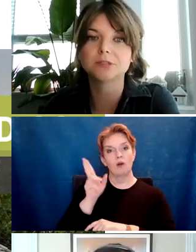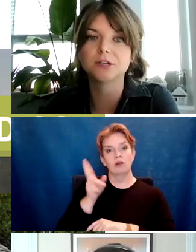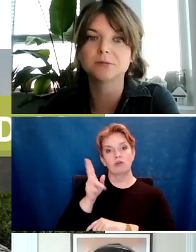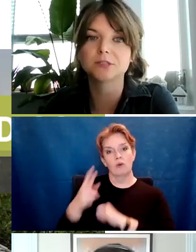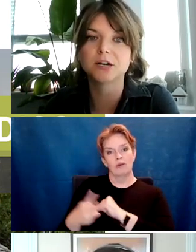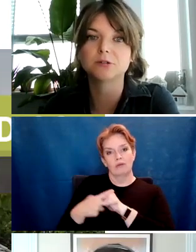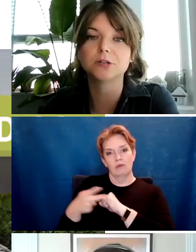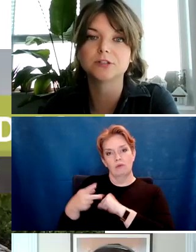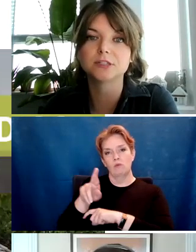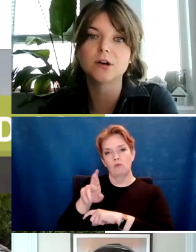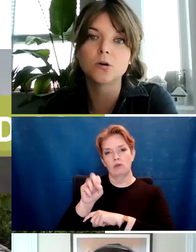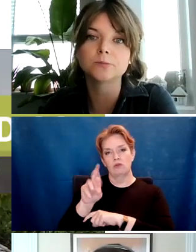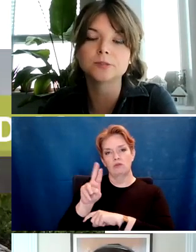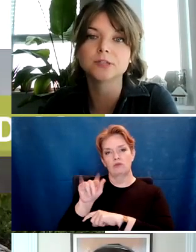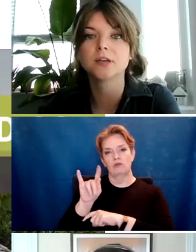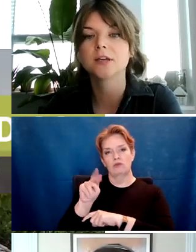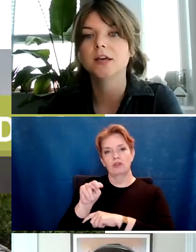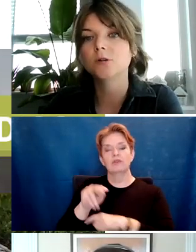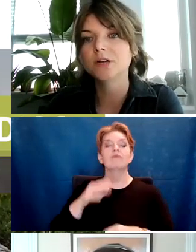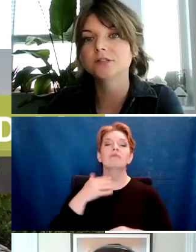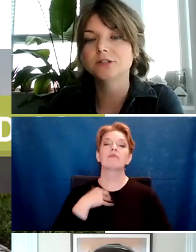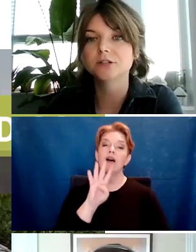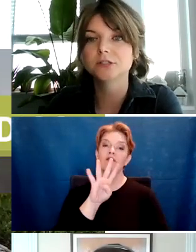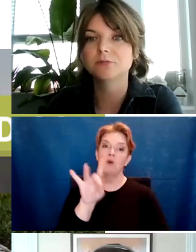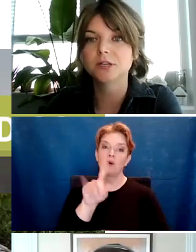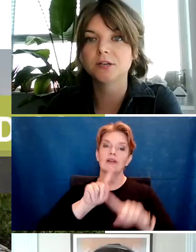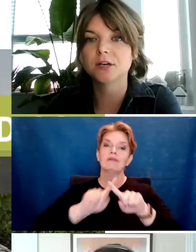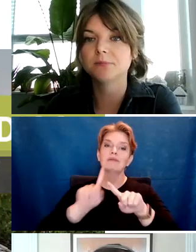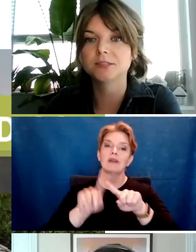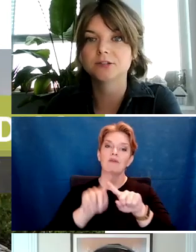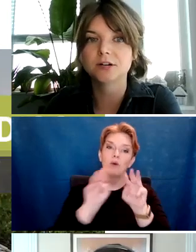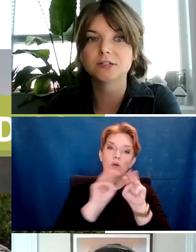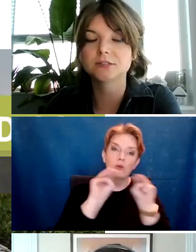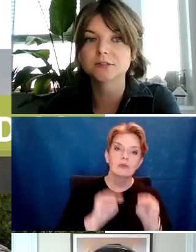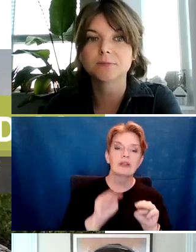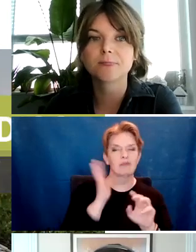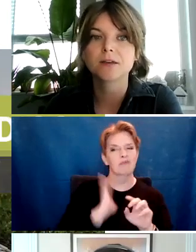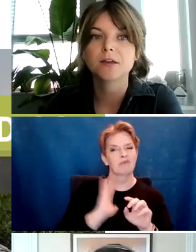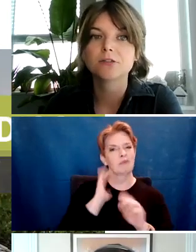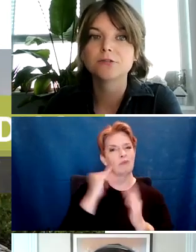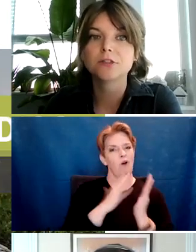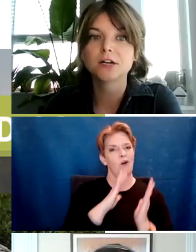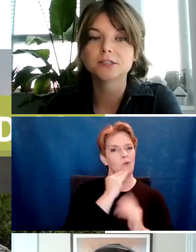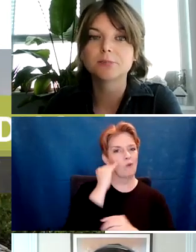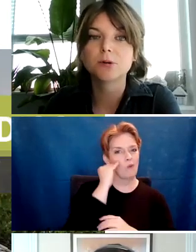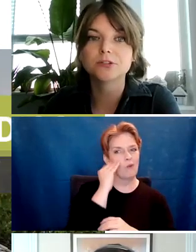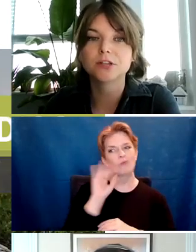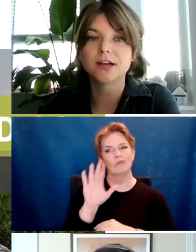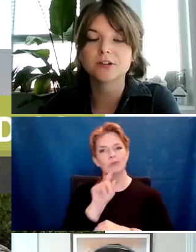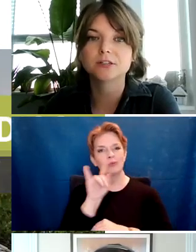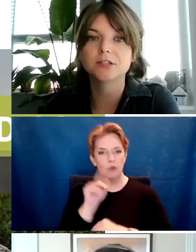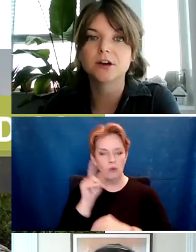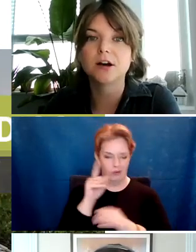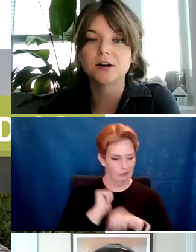48 museums that were previously homes and working studios of many amazing artists. Through their support